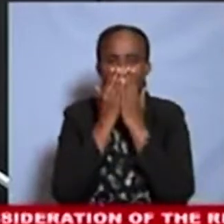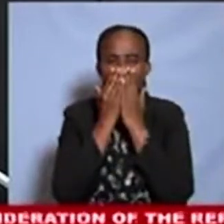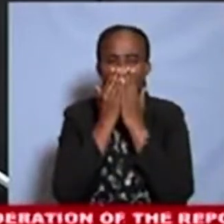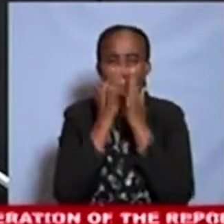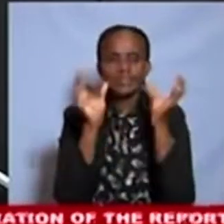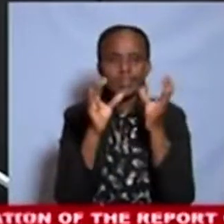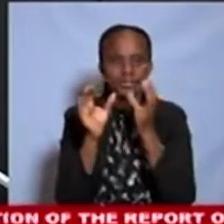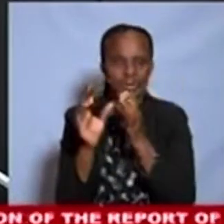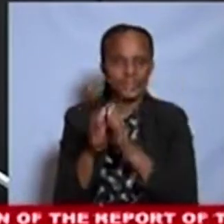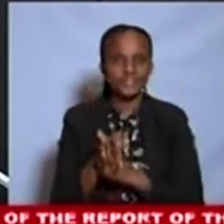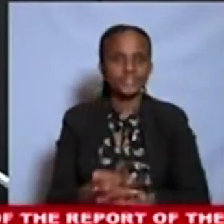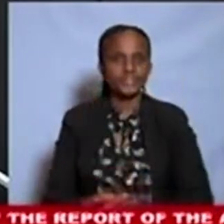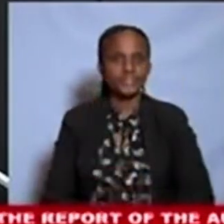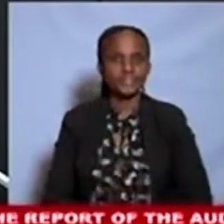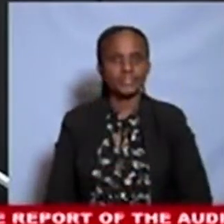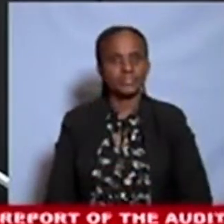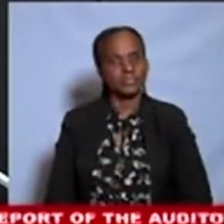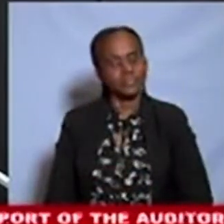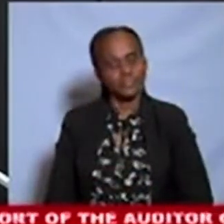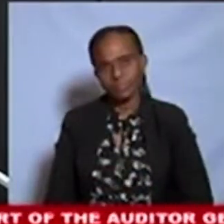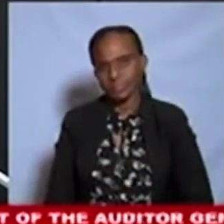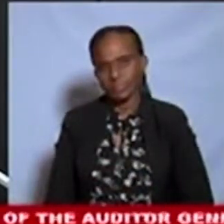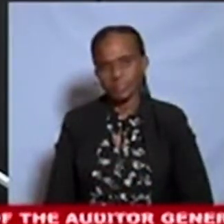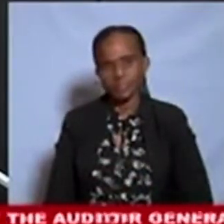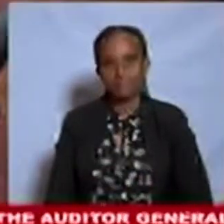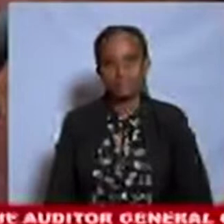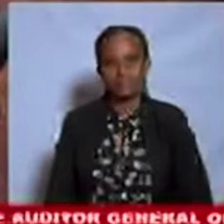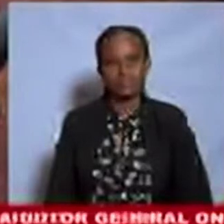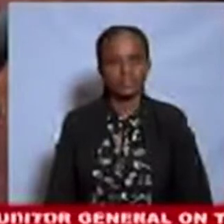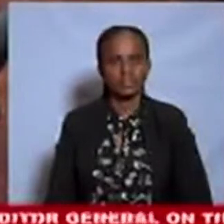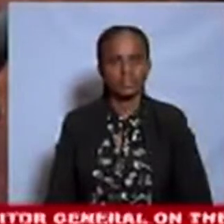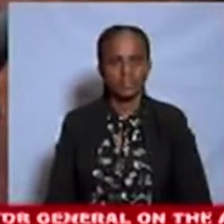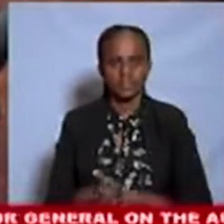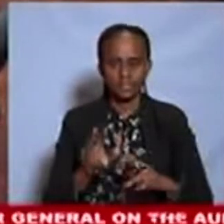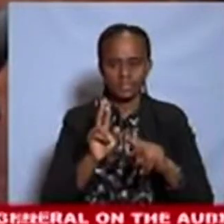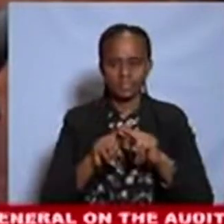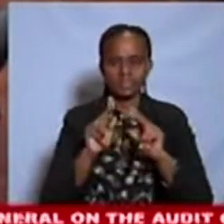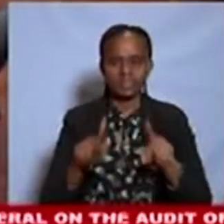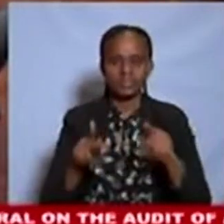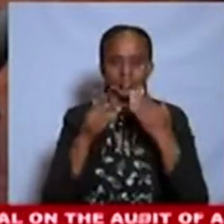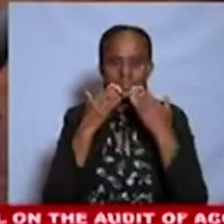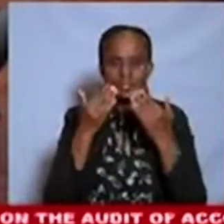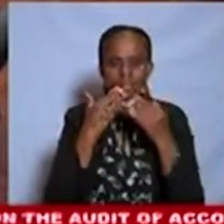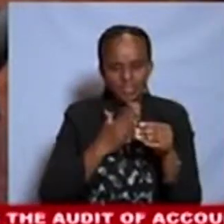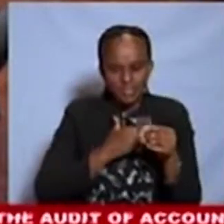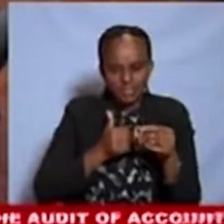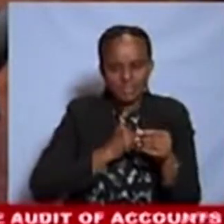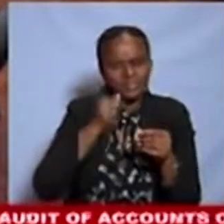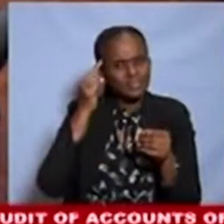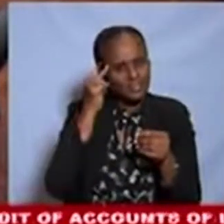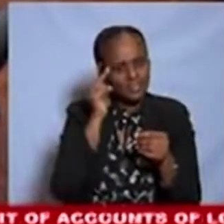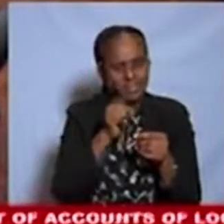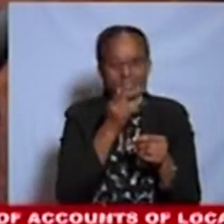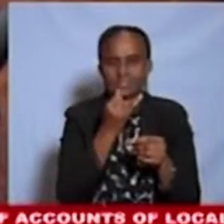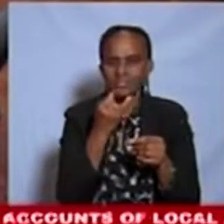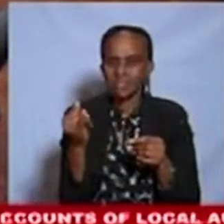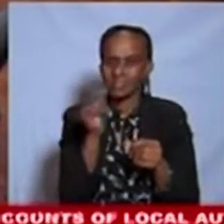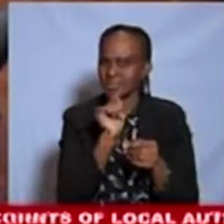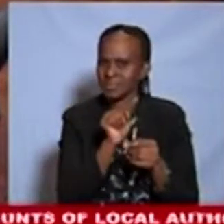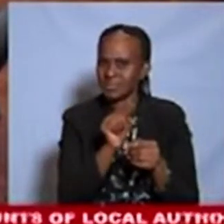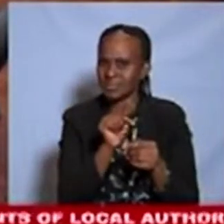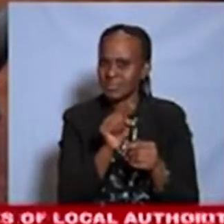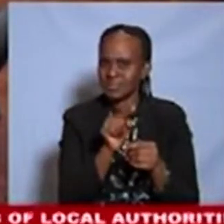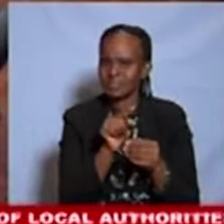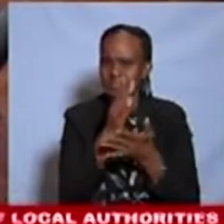councils. Yes, Honorable Kulala. Thank you, Chair. I think the issue here is